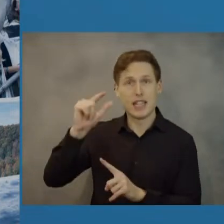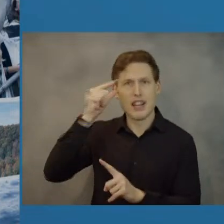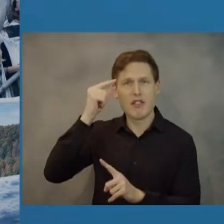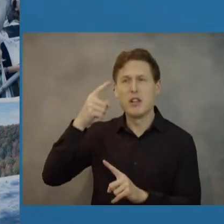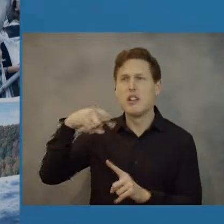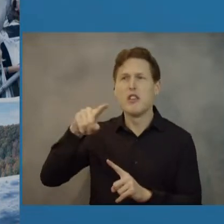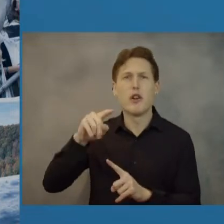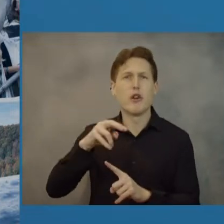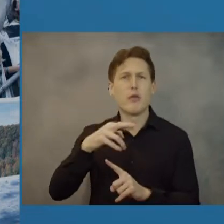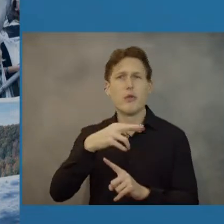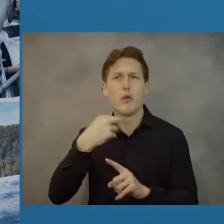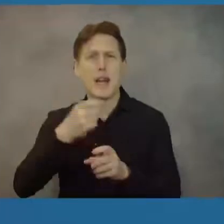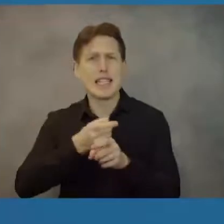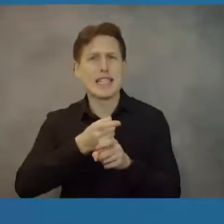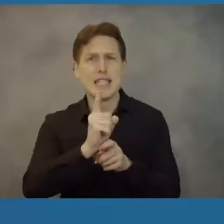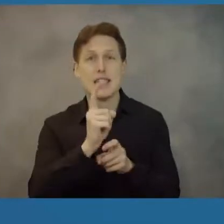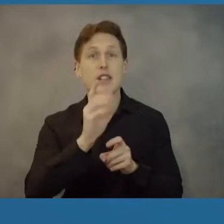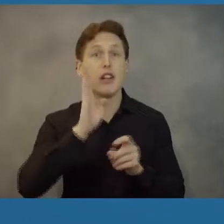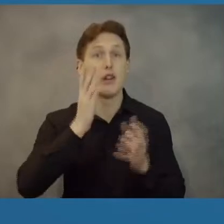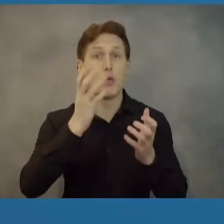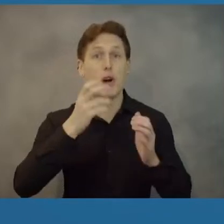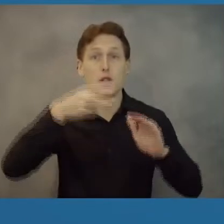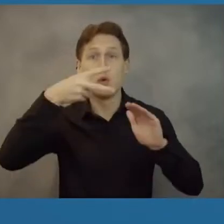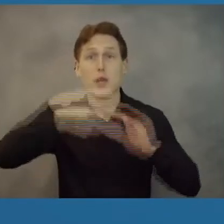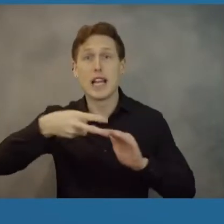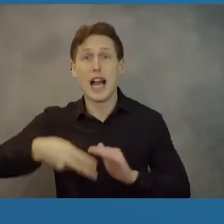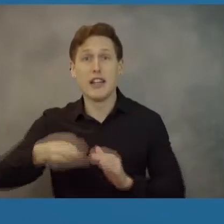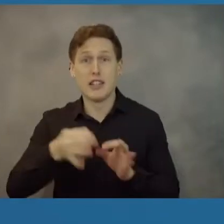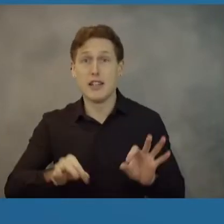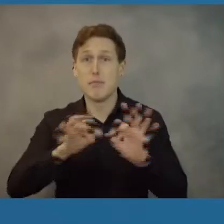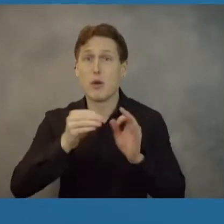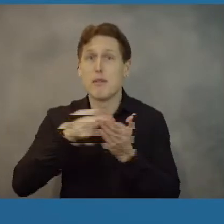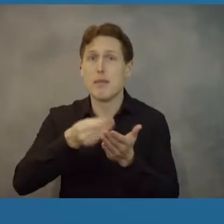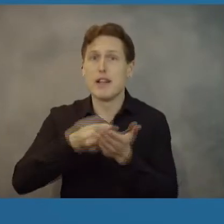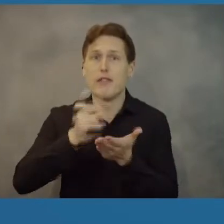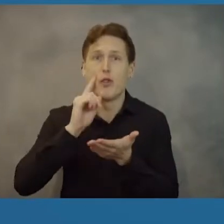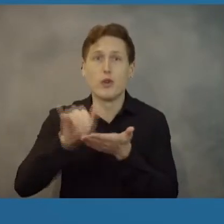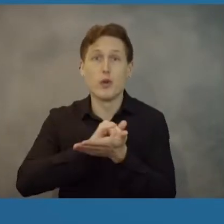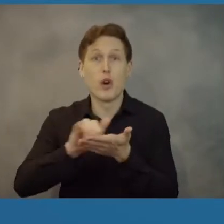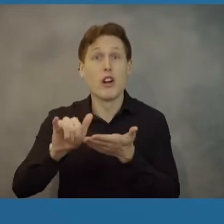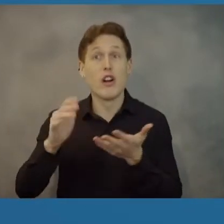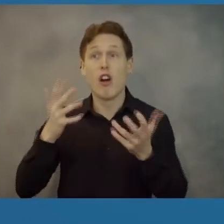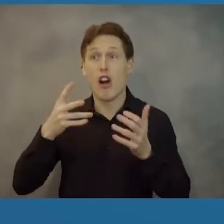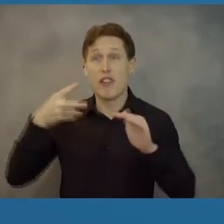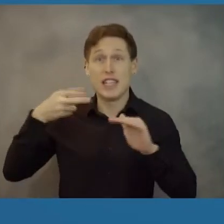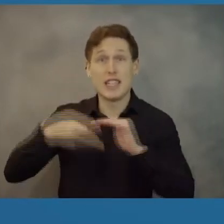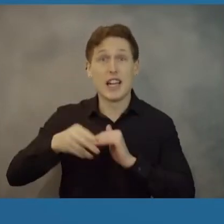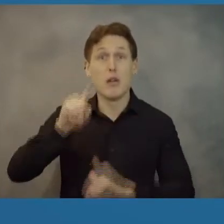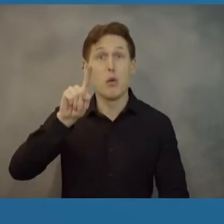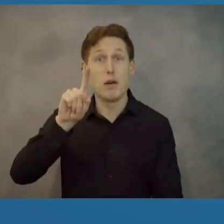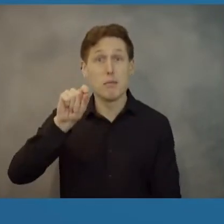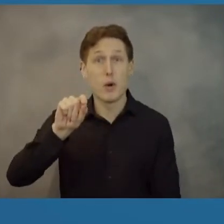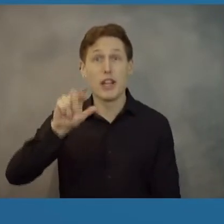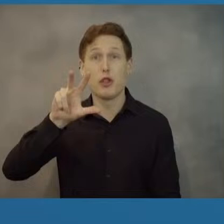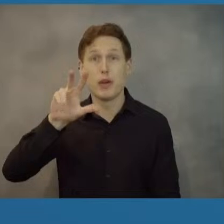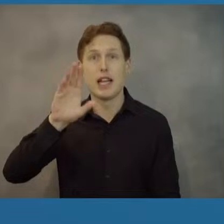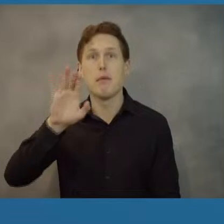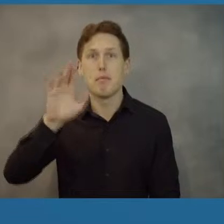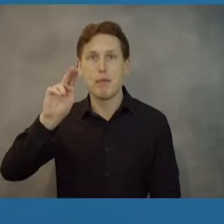York. We've already been hit with over $1.3 billion in cuts. This may just be the tip of the